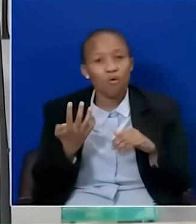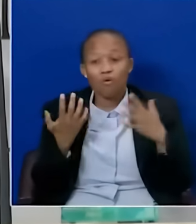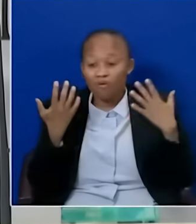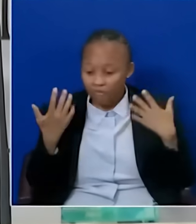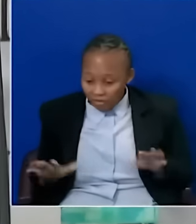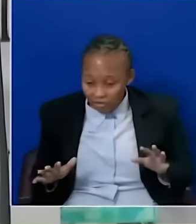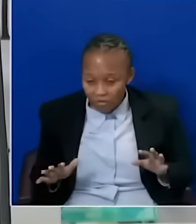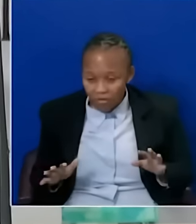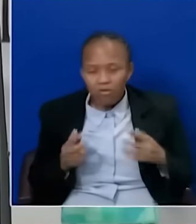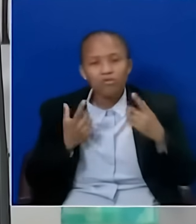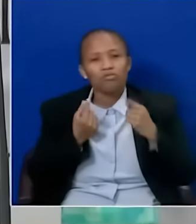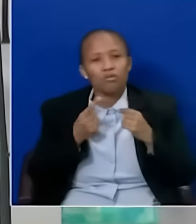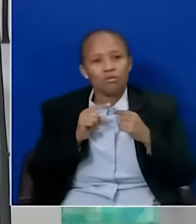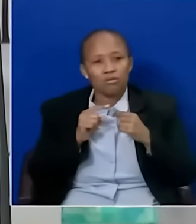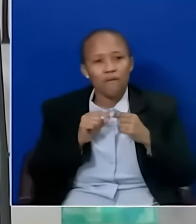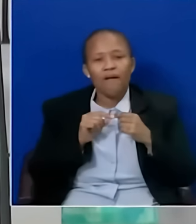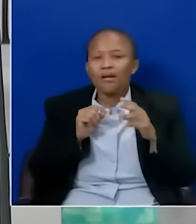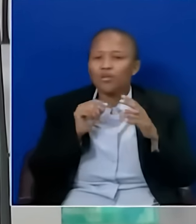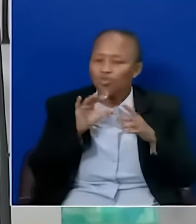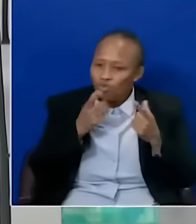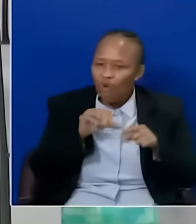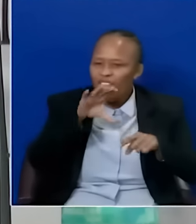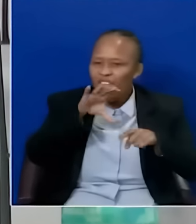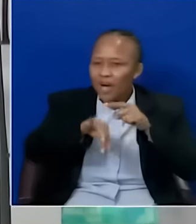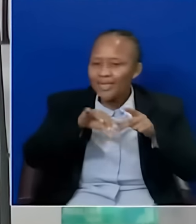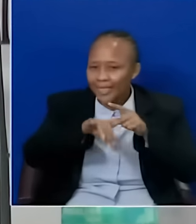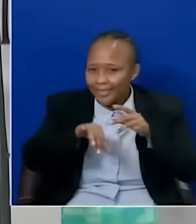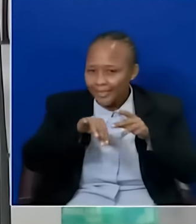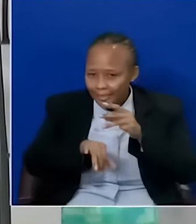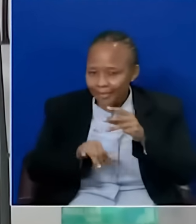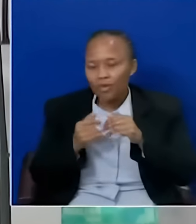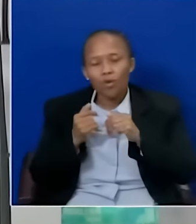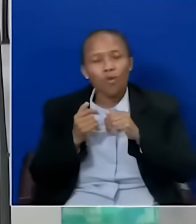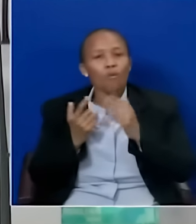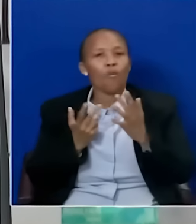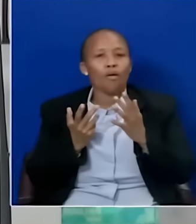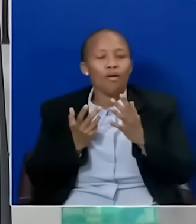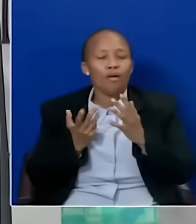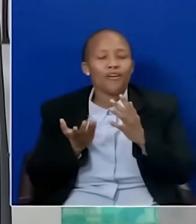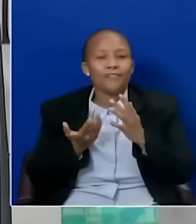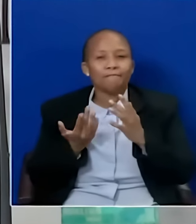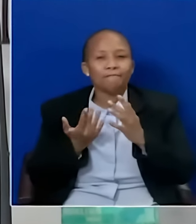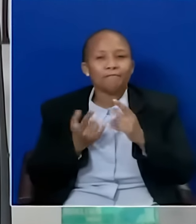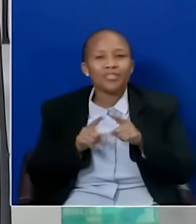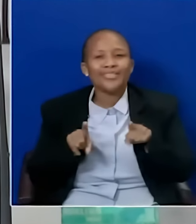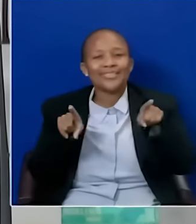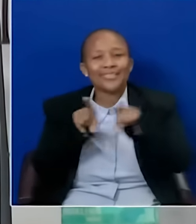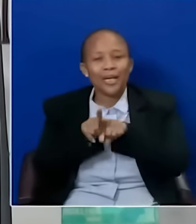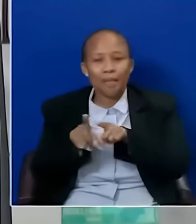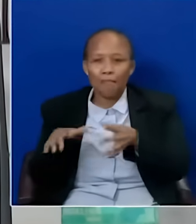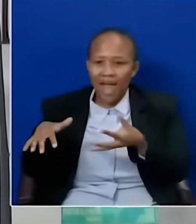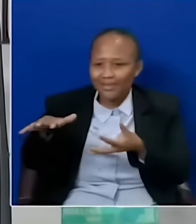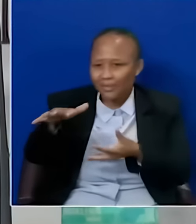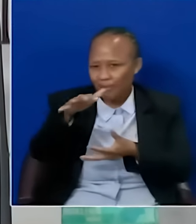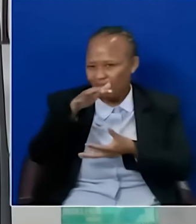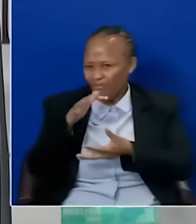two different, you made findings on the same exhibit twice.